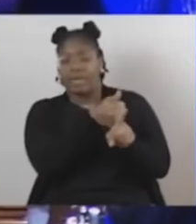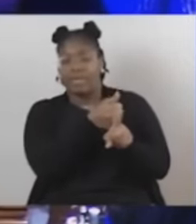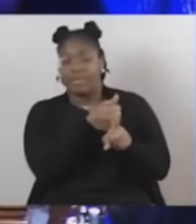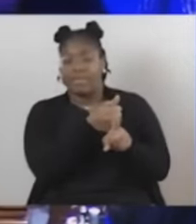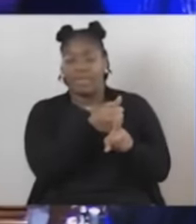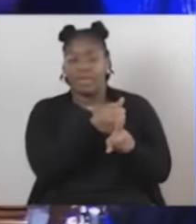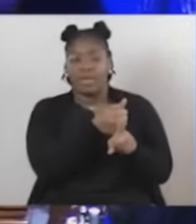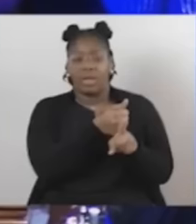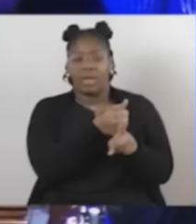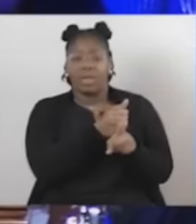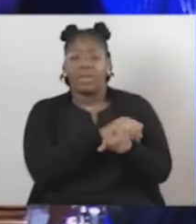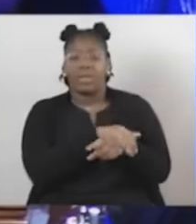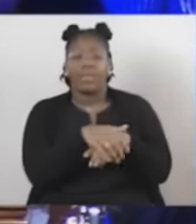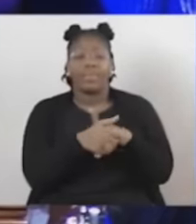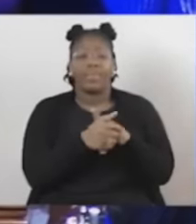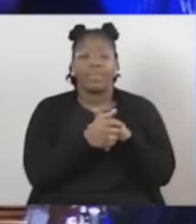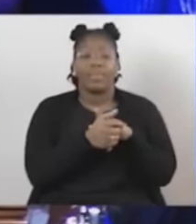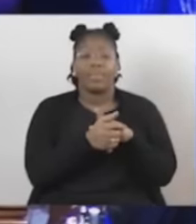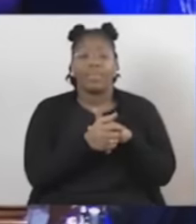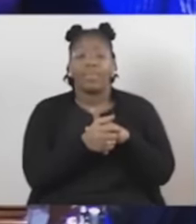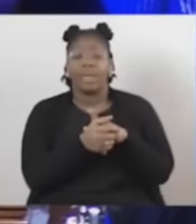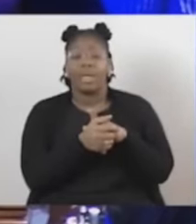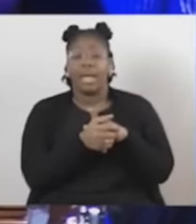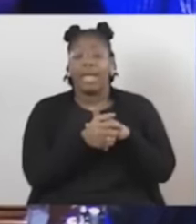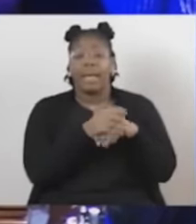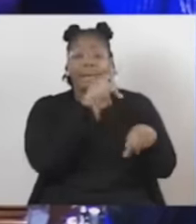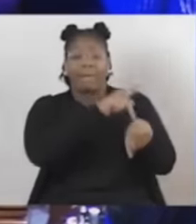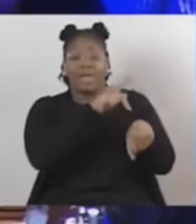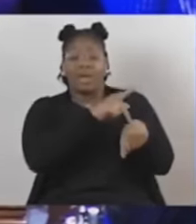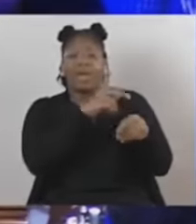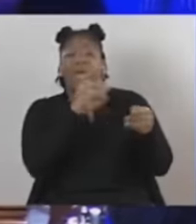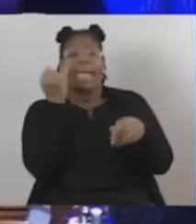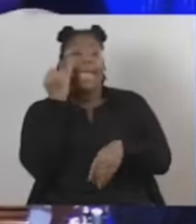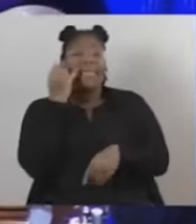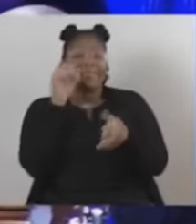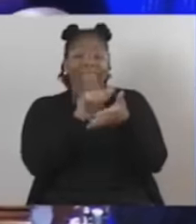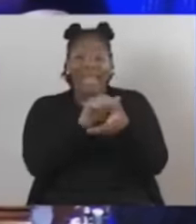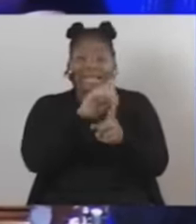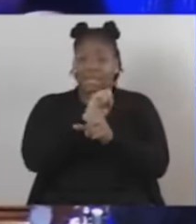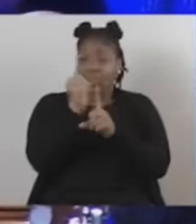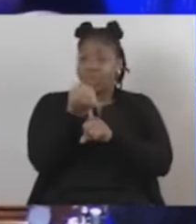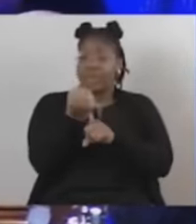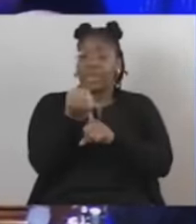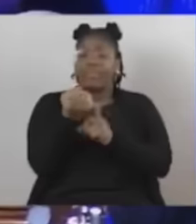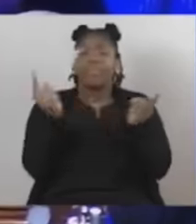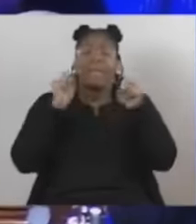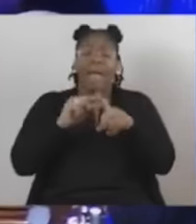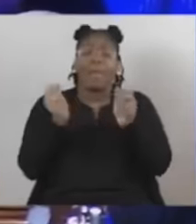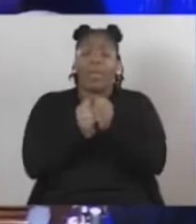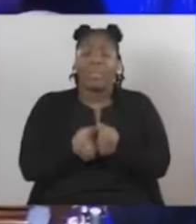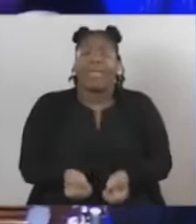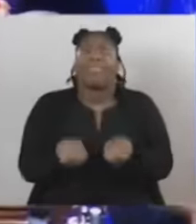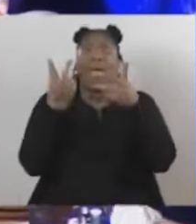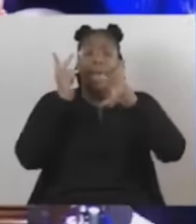his ranting would have been far more costly if it were done in front of